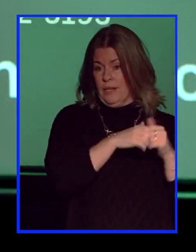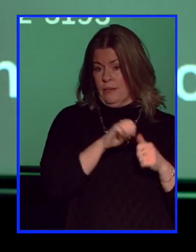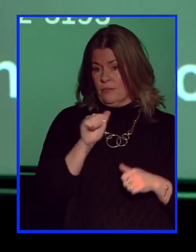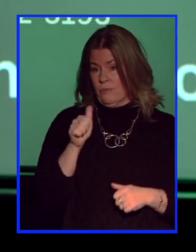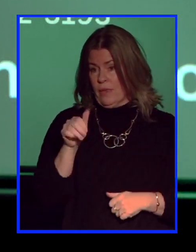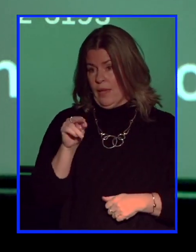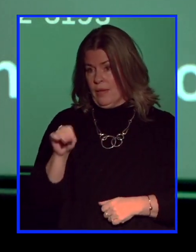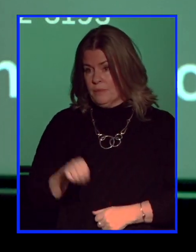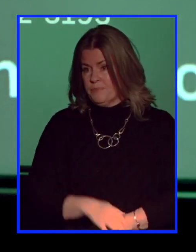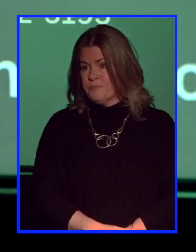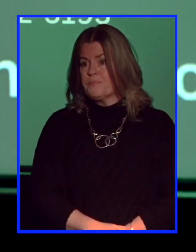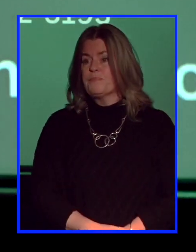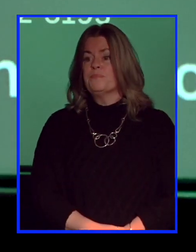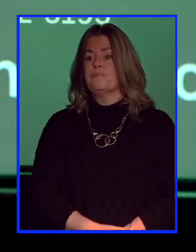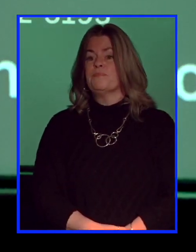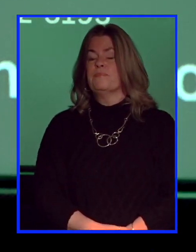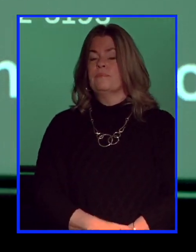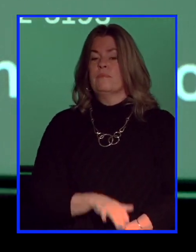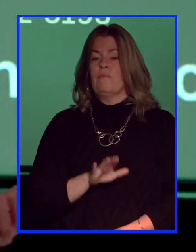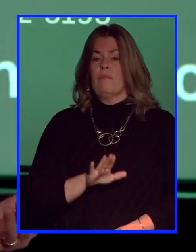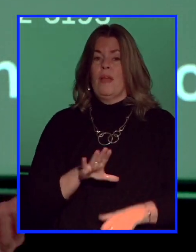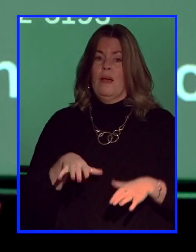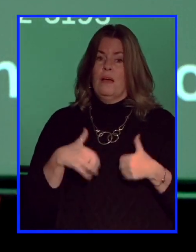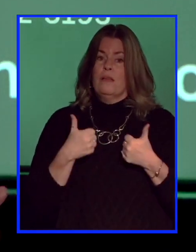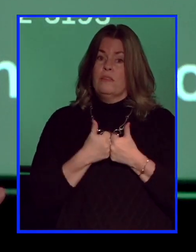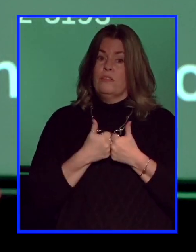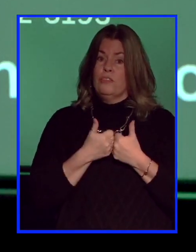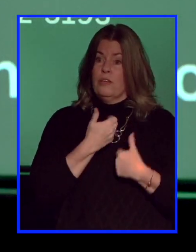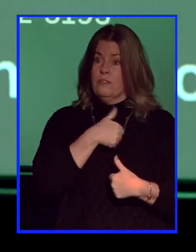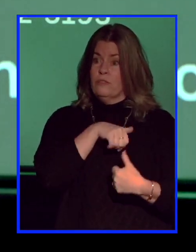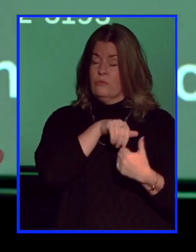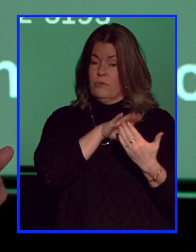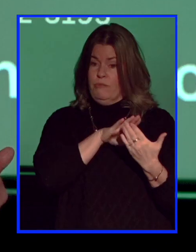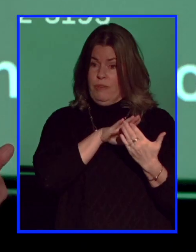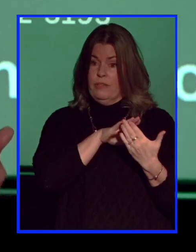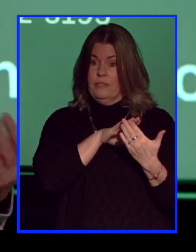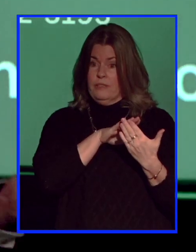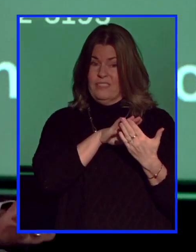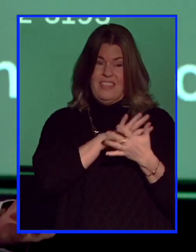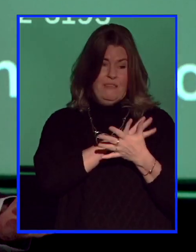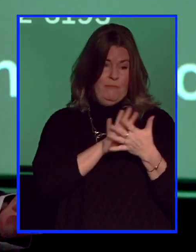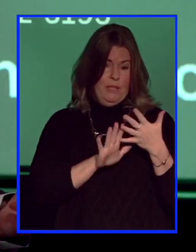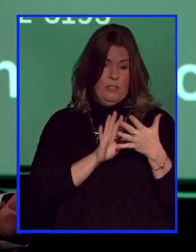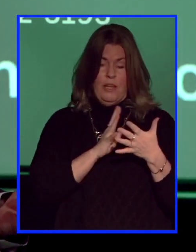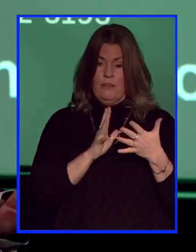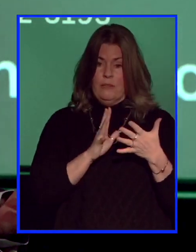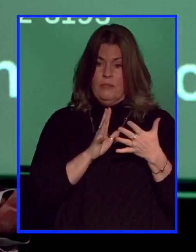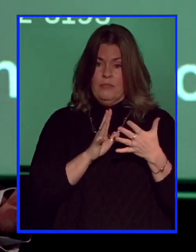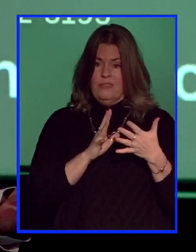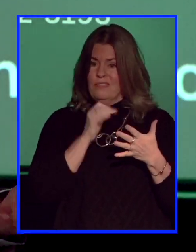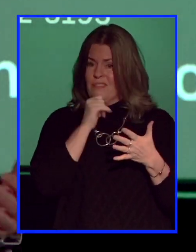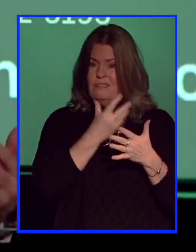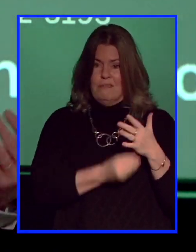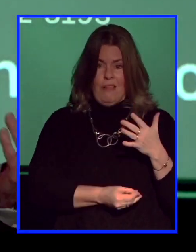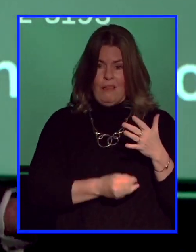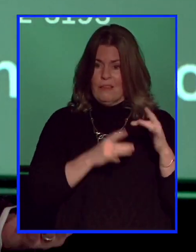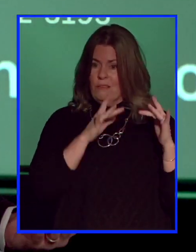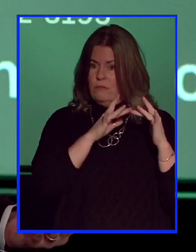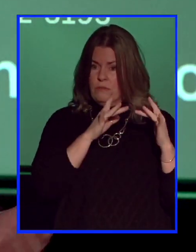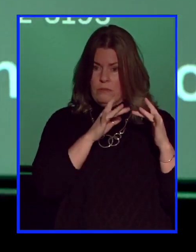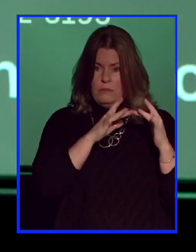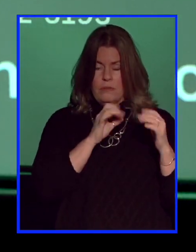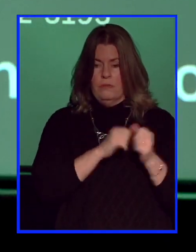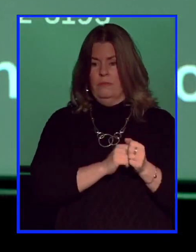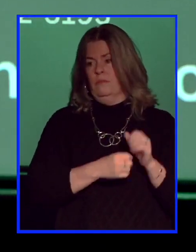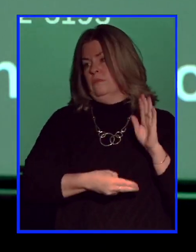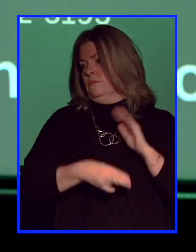The challenges we face, I'll just name a bunch of them. Real lack of broadband, high cost